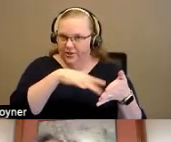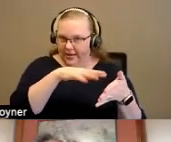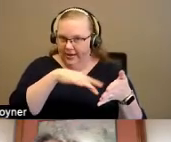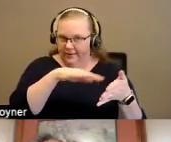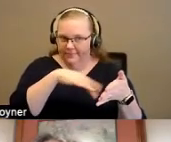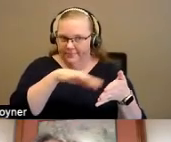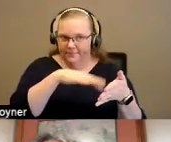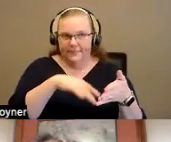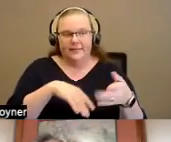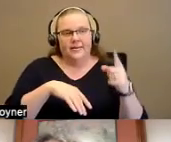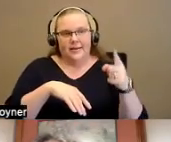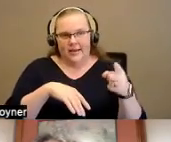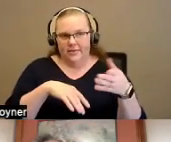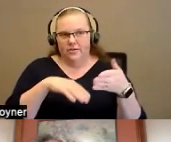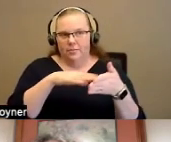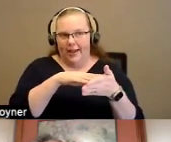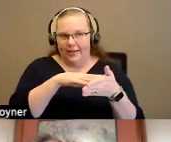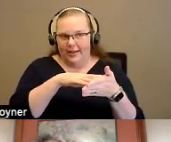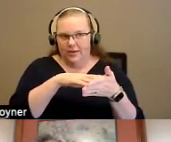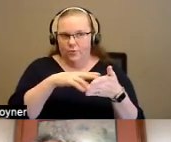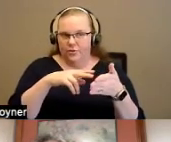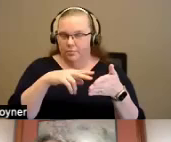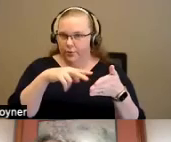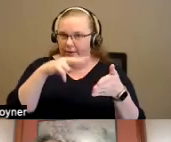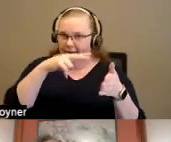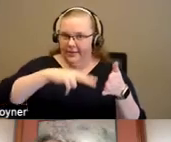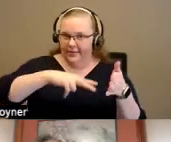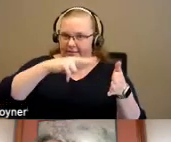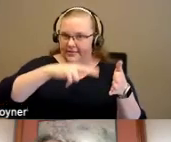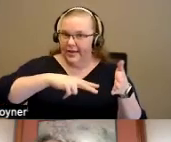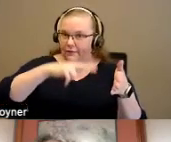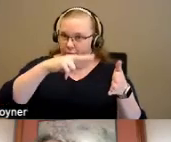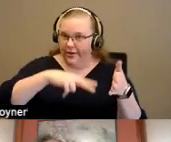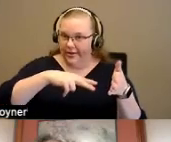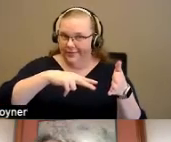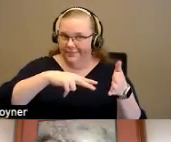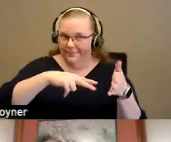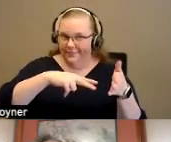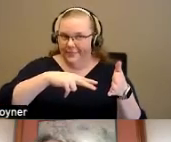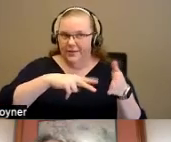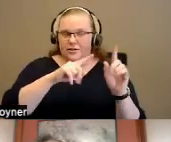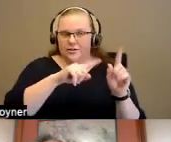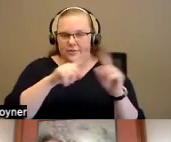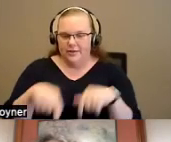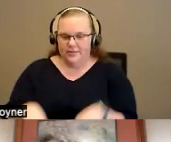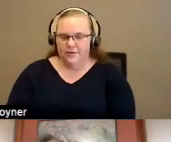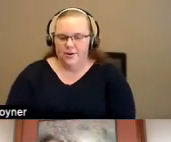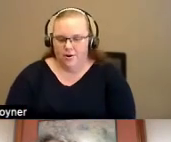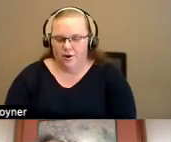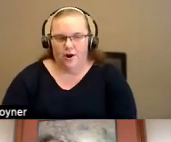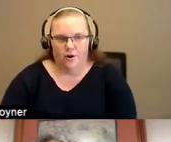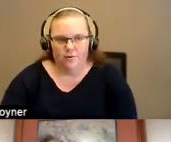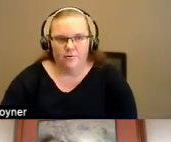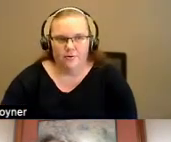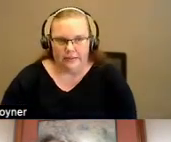for study. And then the black hand with the blue hand is the sign for read. That is so So cool. these